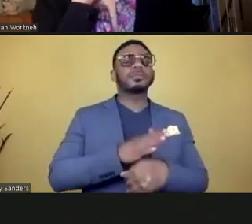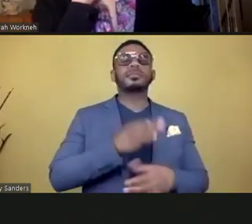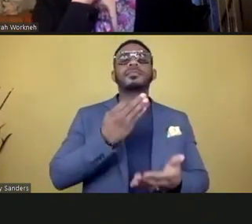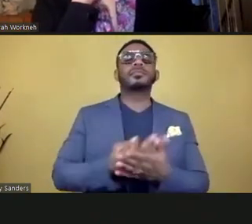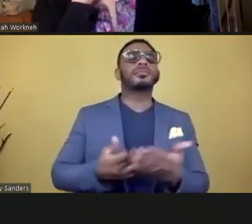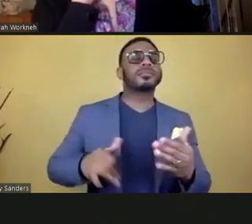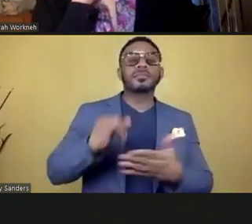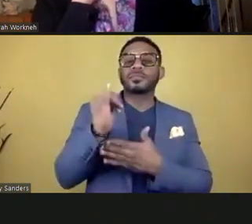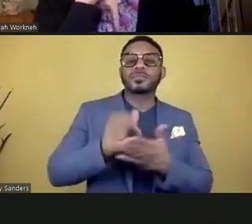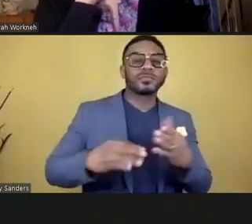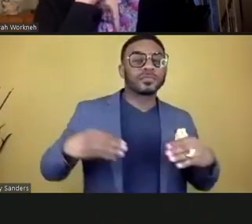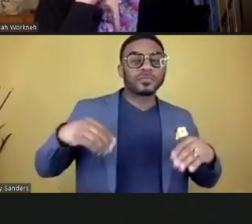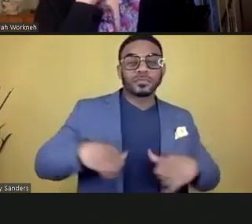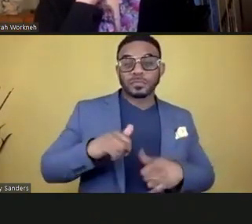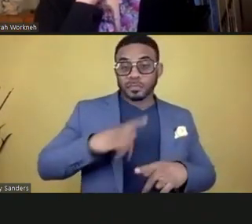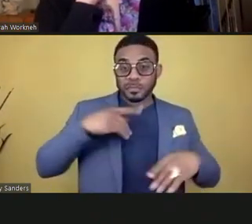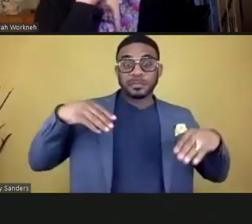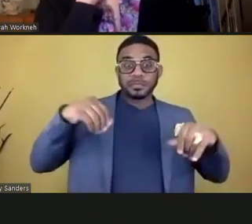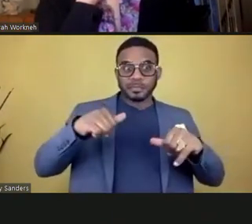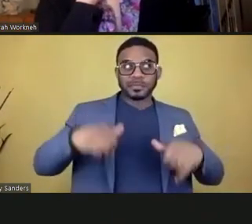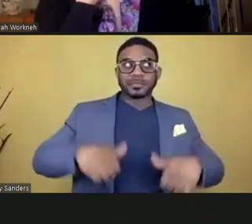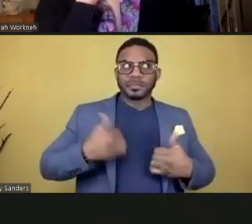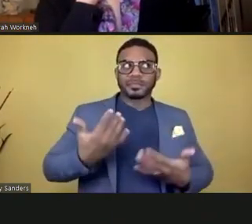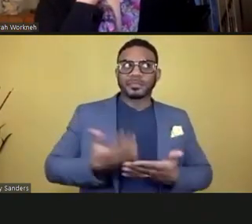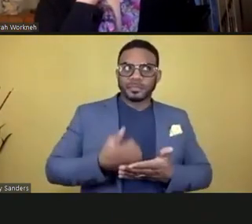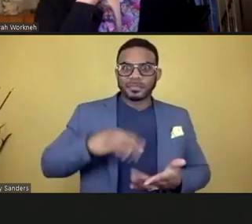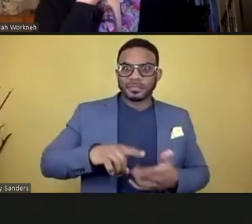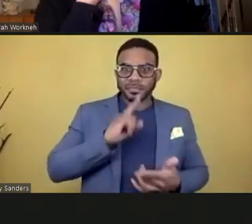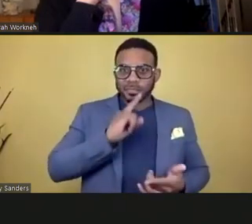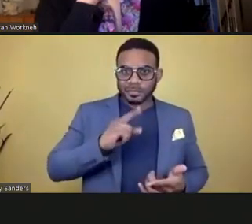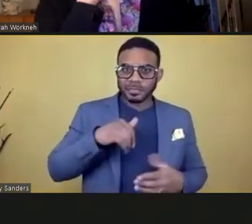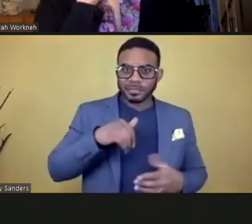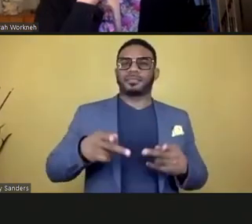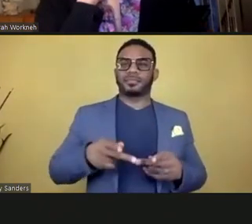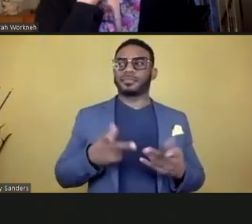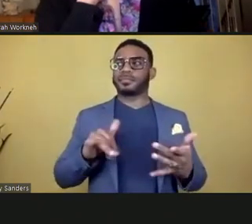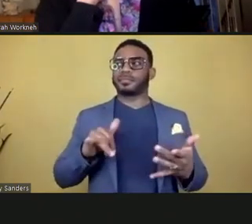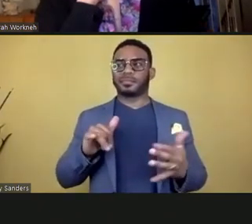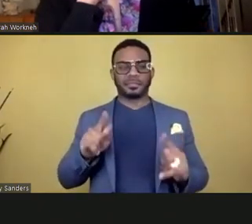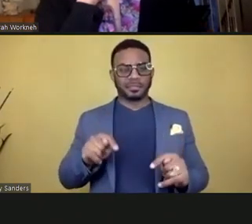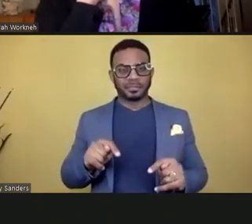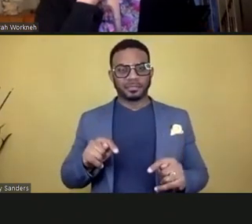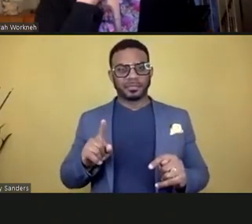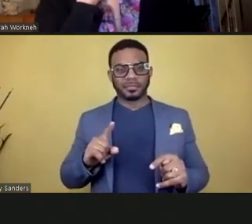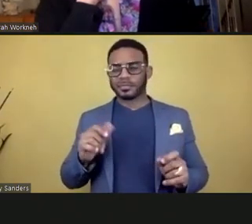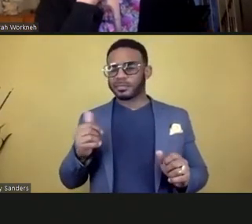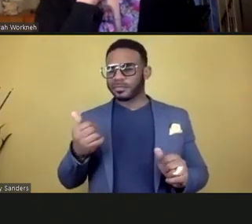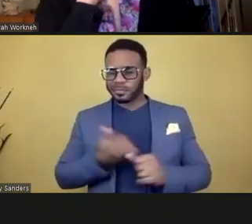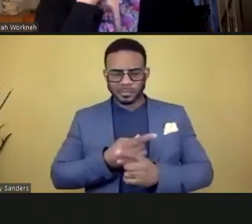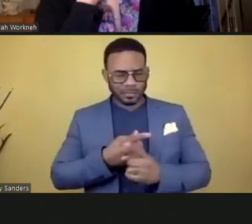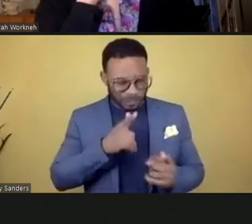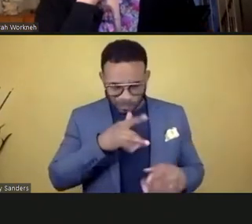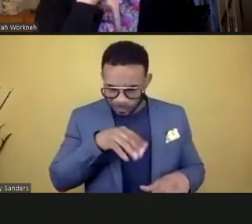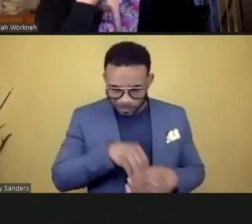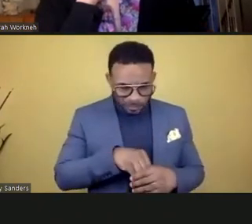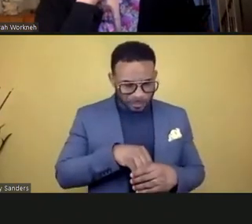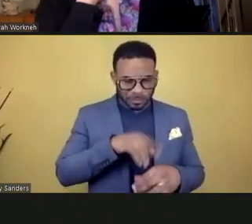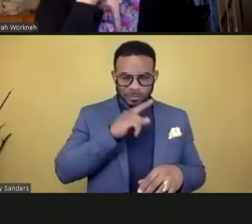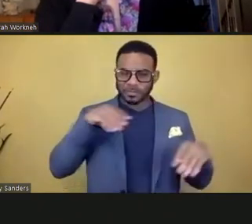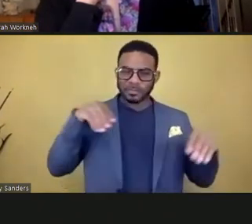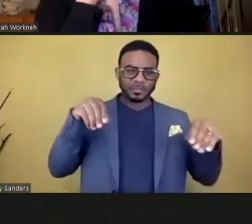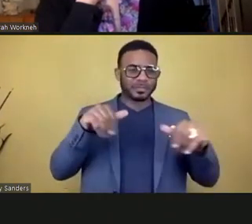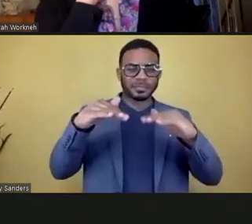artist residencies where people are being paid a living wage to be in the place that they're at, where everyone who's involved is being